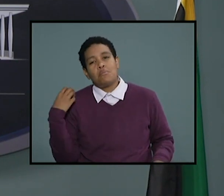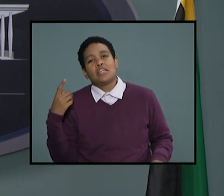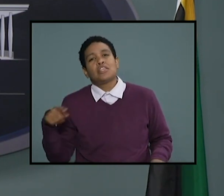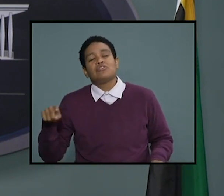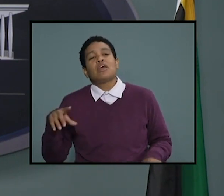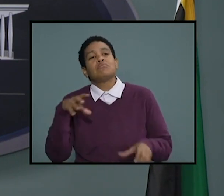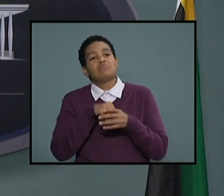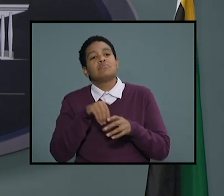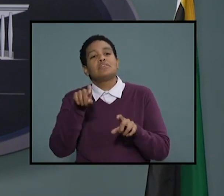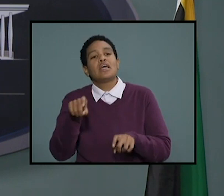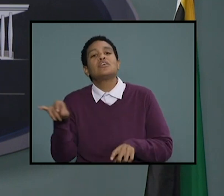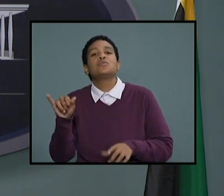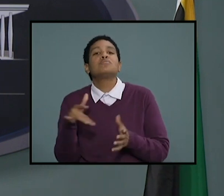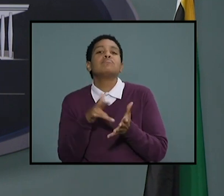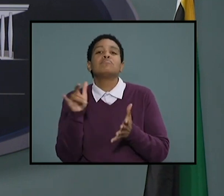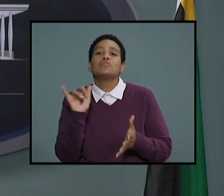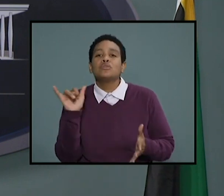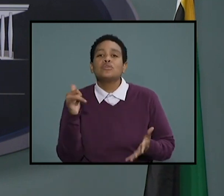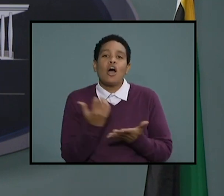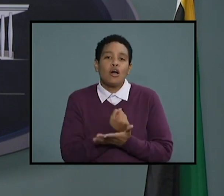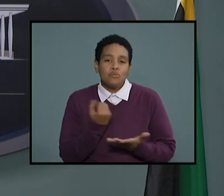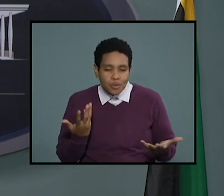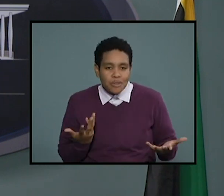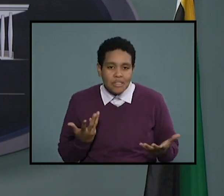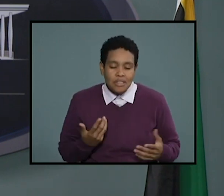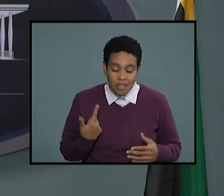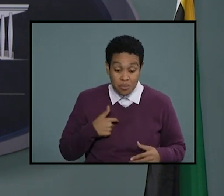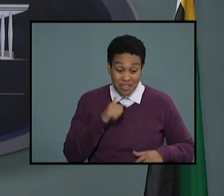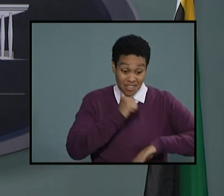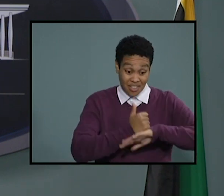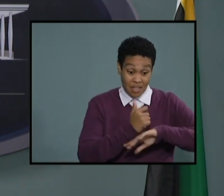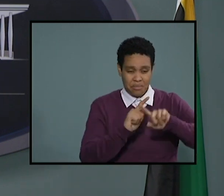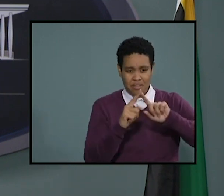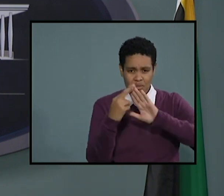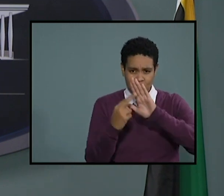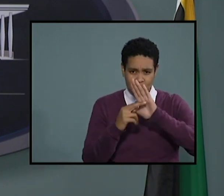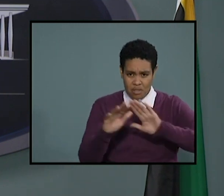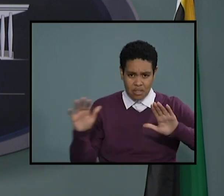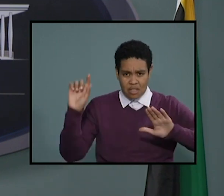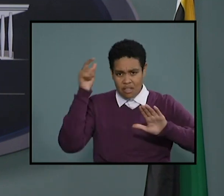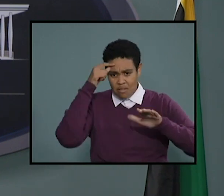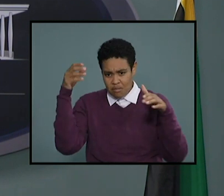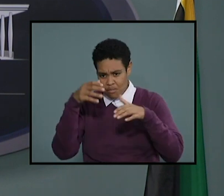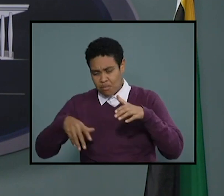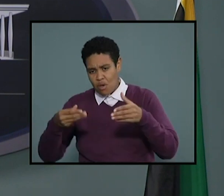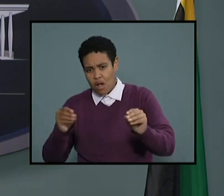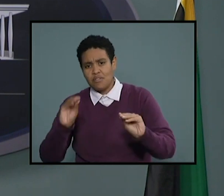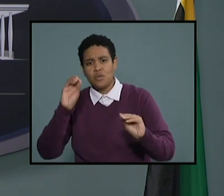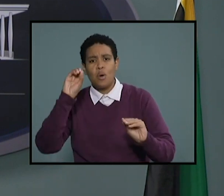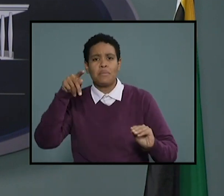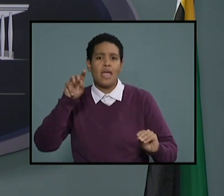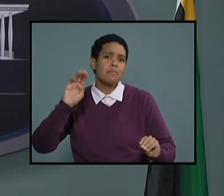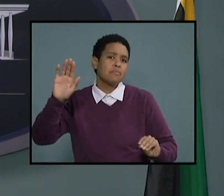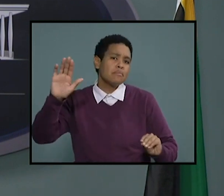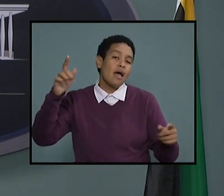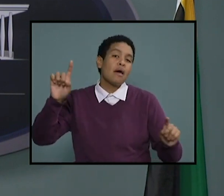took advantage of that opportunity. We put in place measures at the Cabinet Office, the OPM,